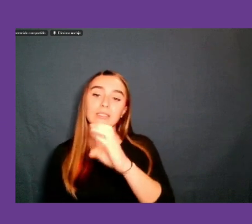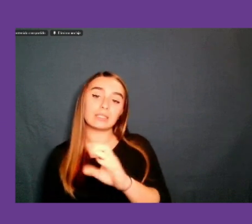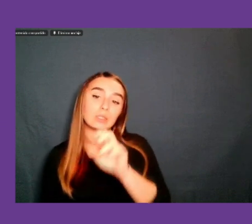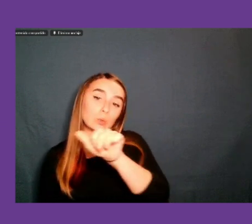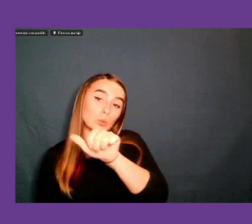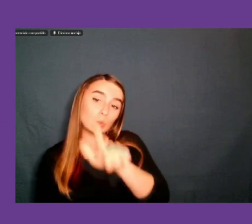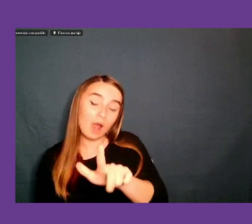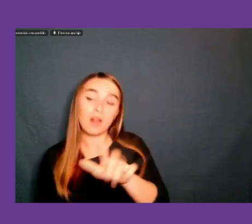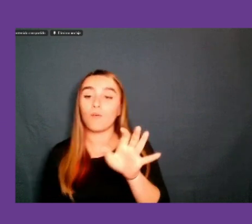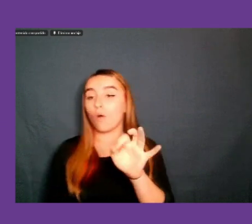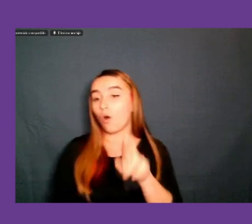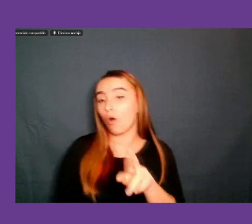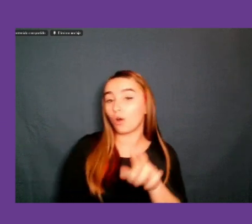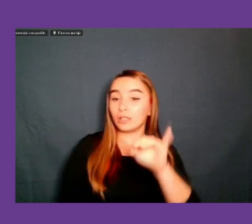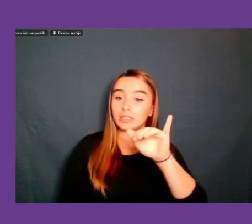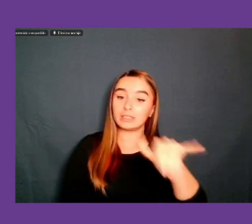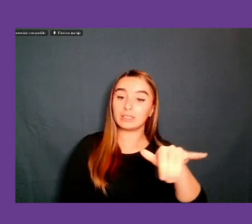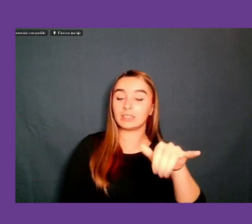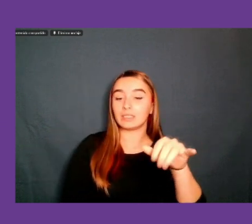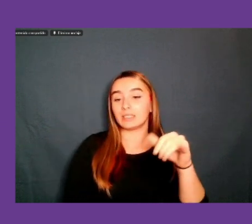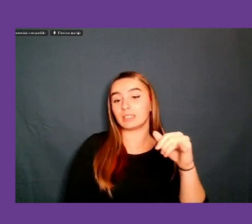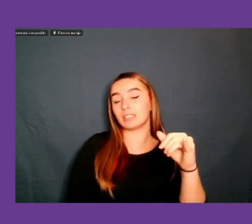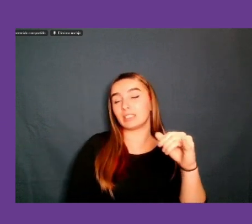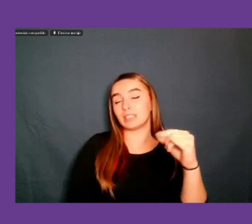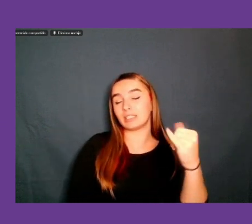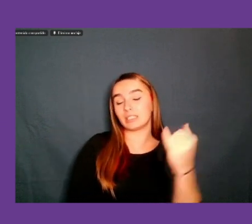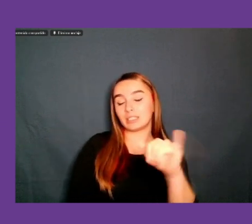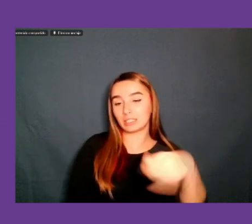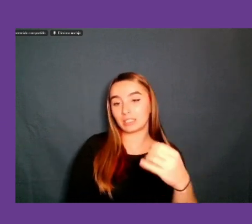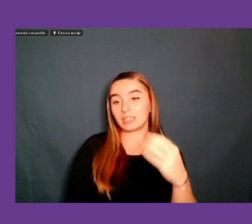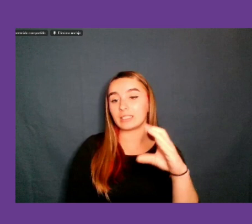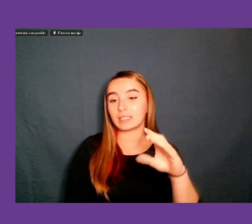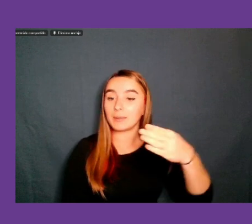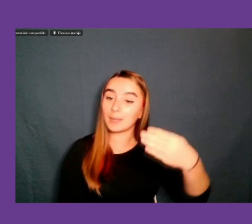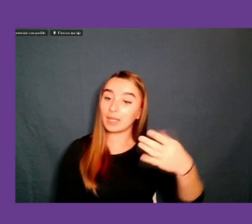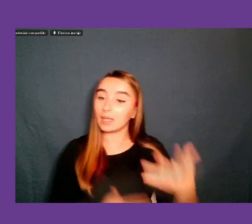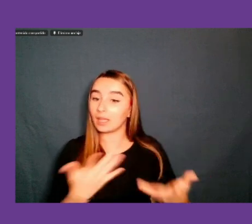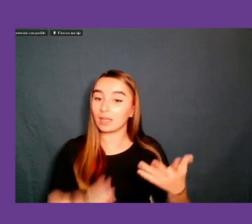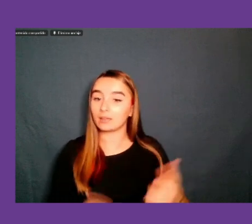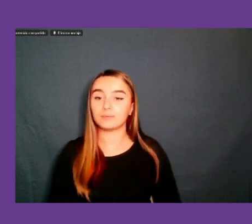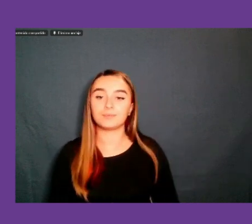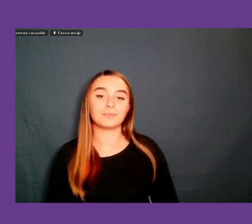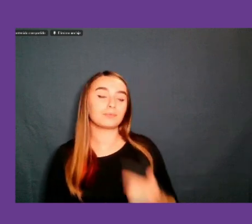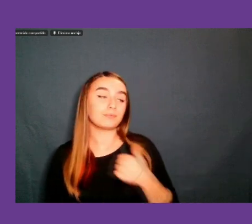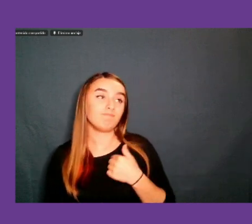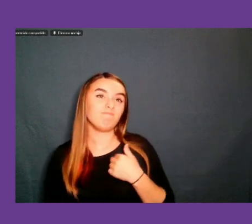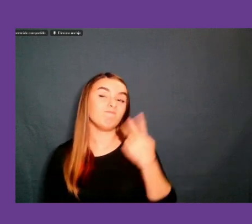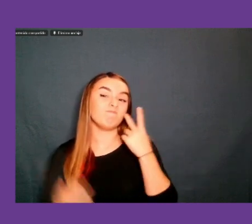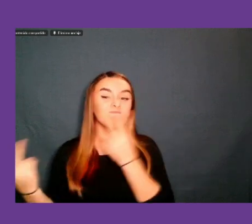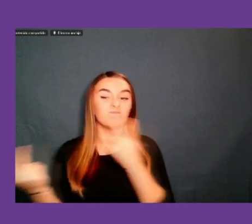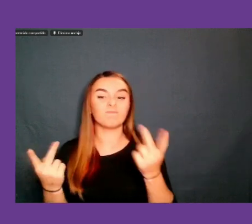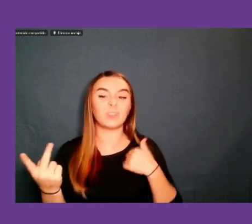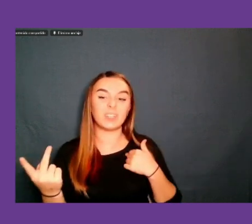Okay, this is a point where we have things to be agreed still at the standardization